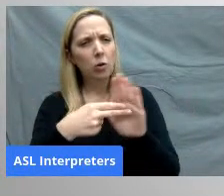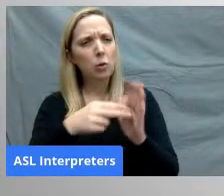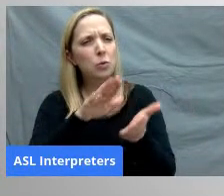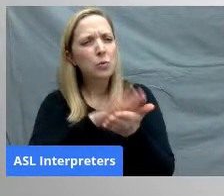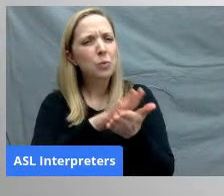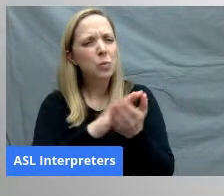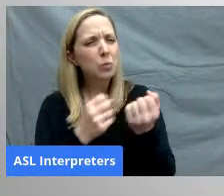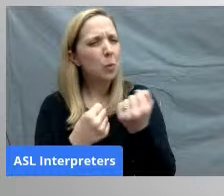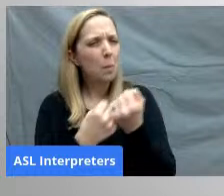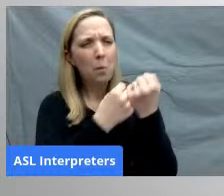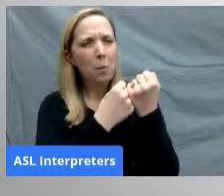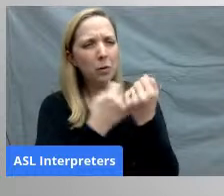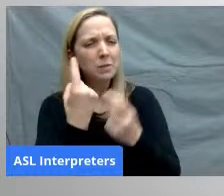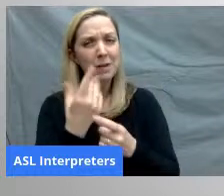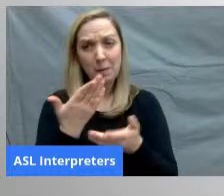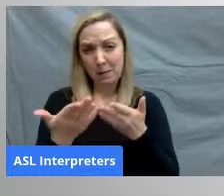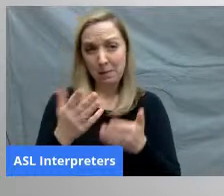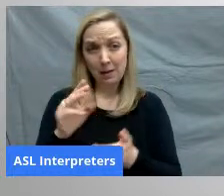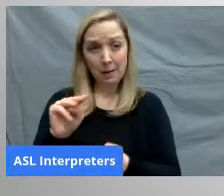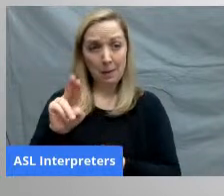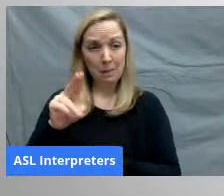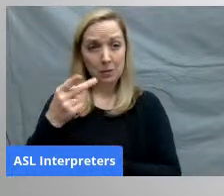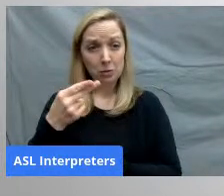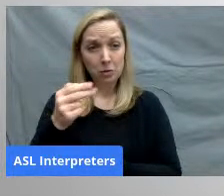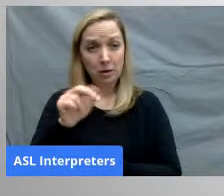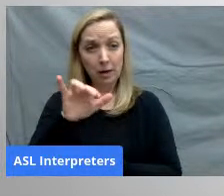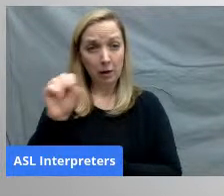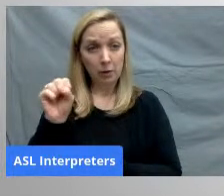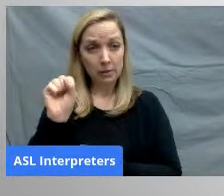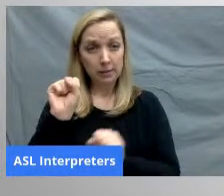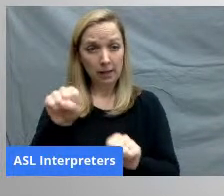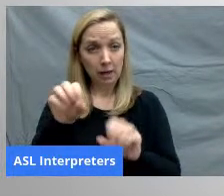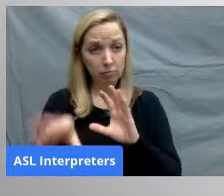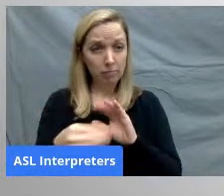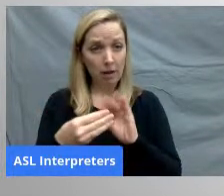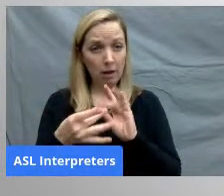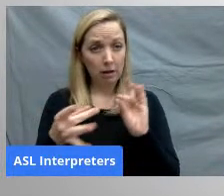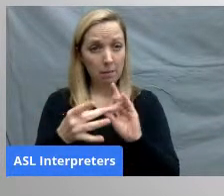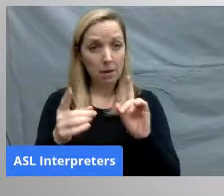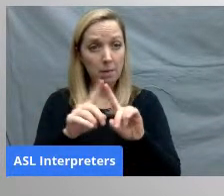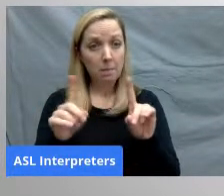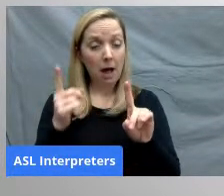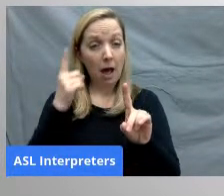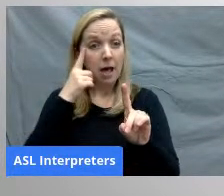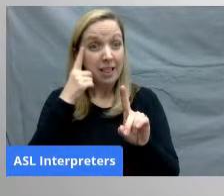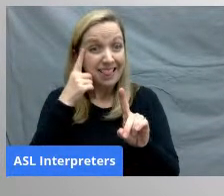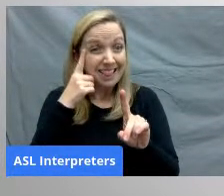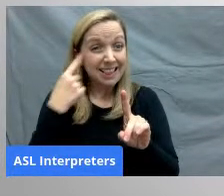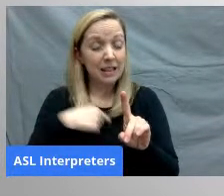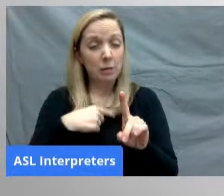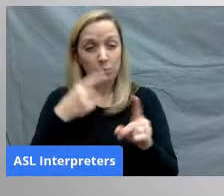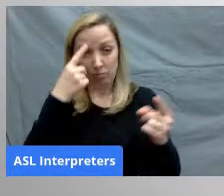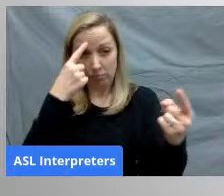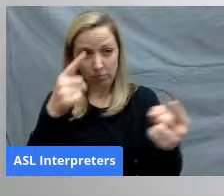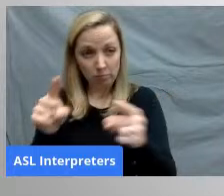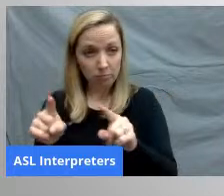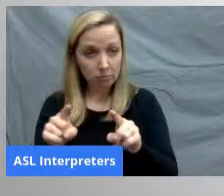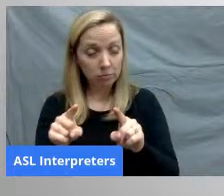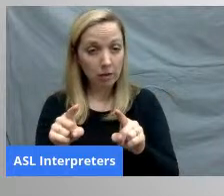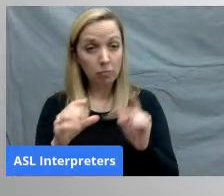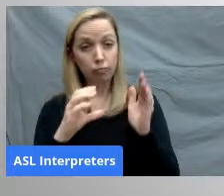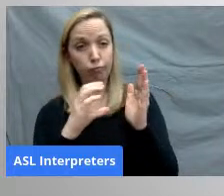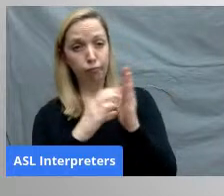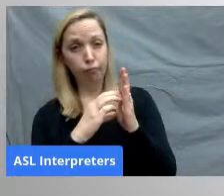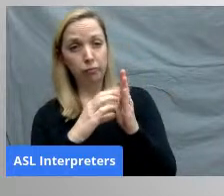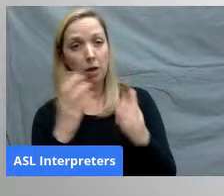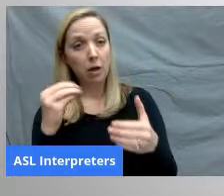I think, Mr. Harris, maybe you want to chime in here, but I think we agreed that that clause included things like community